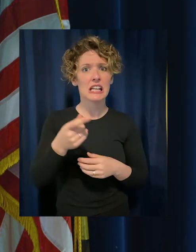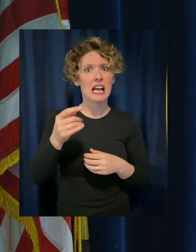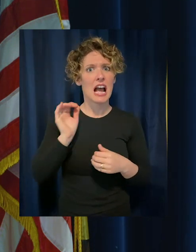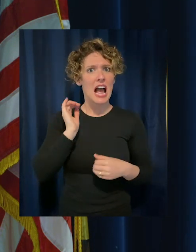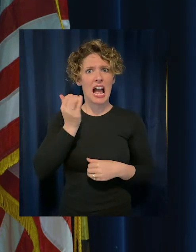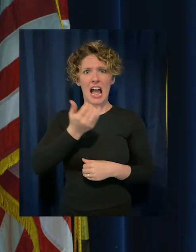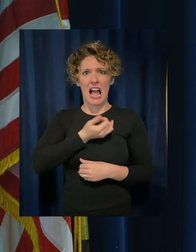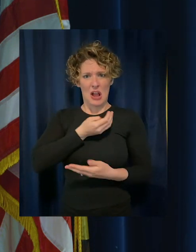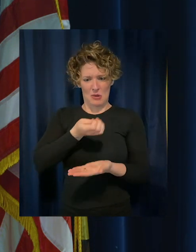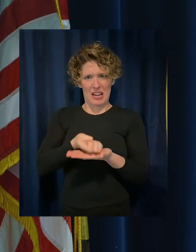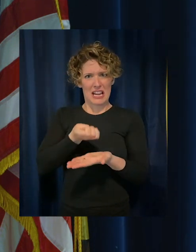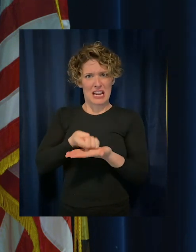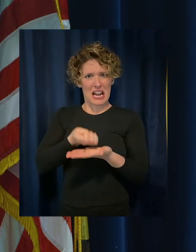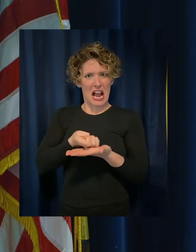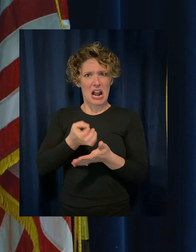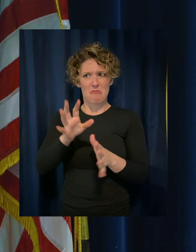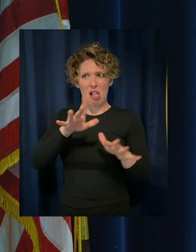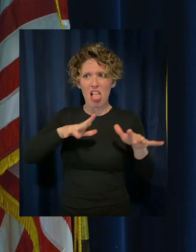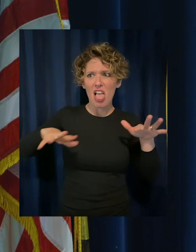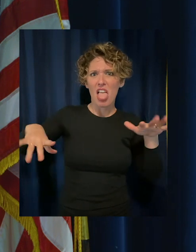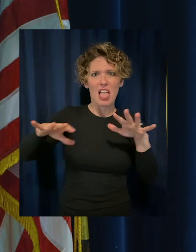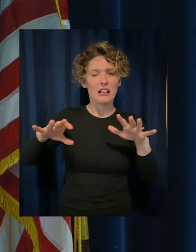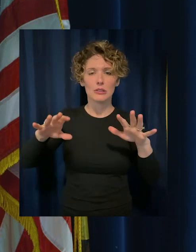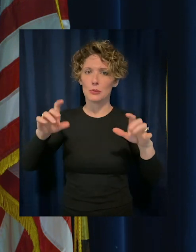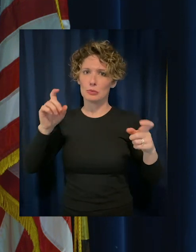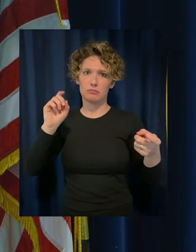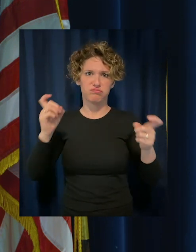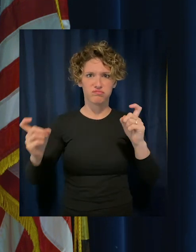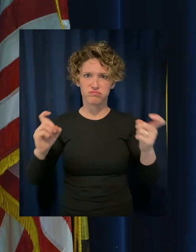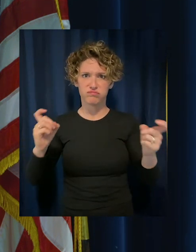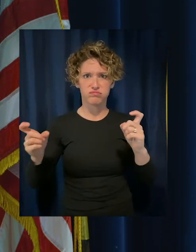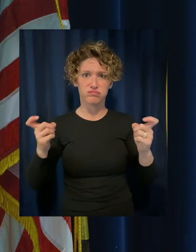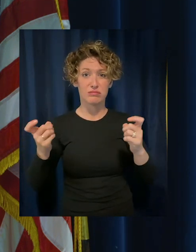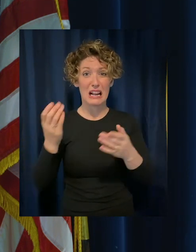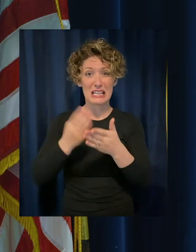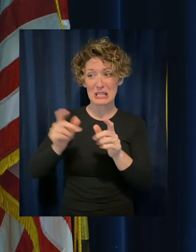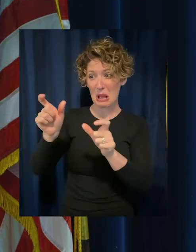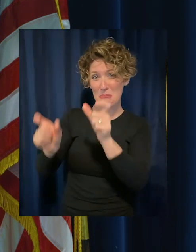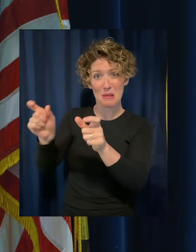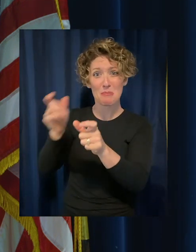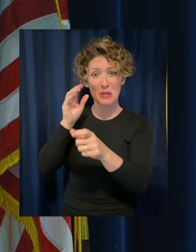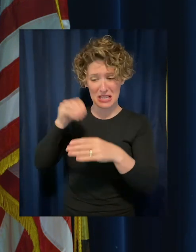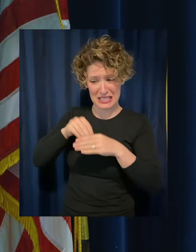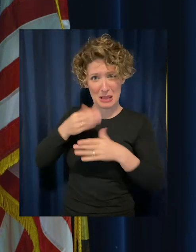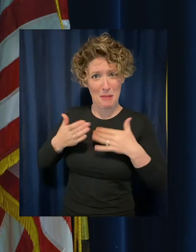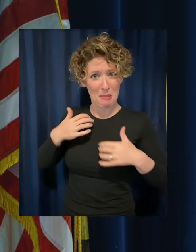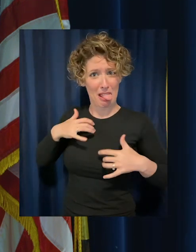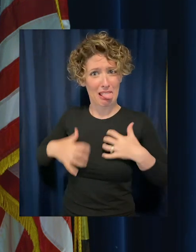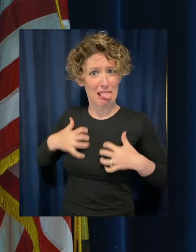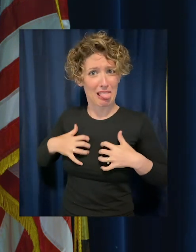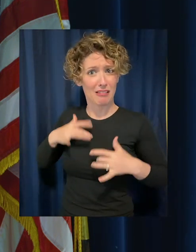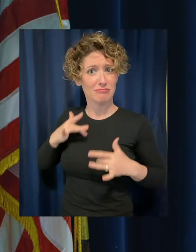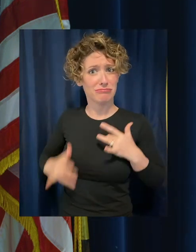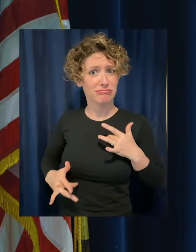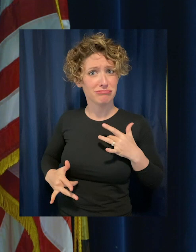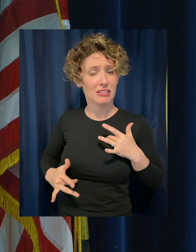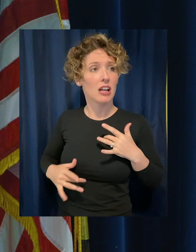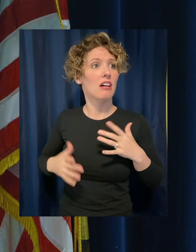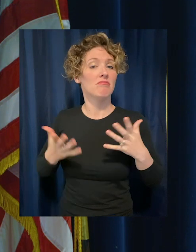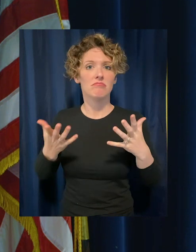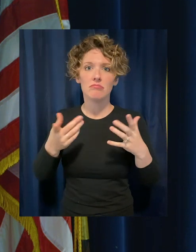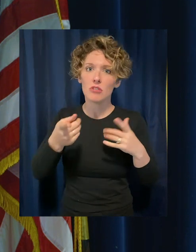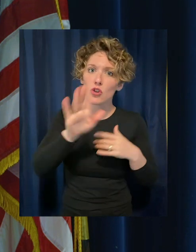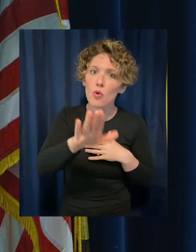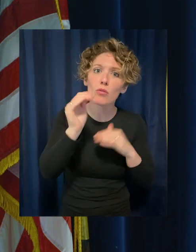attitudes. I remember getting to school lots of mornings after a nerve-wracking drive from Willow in the